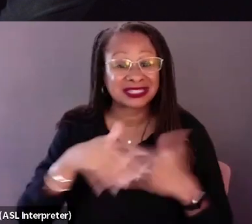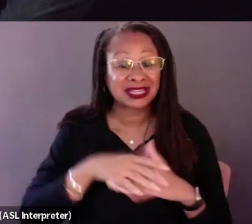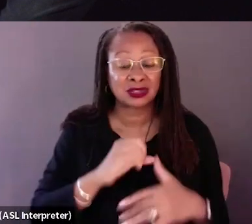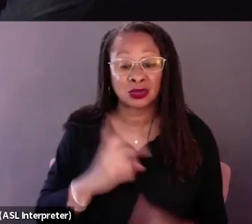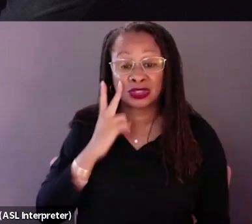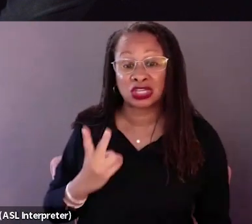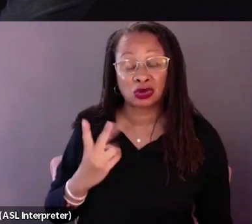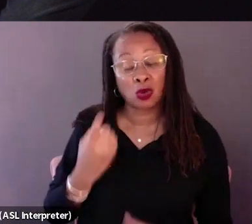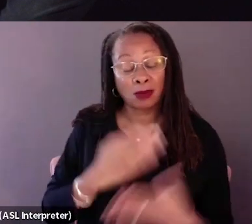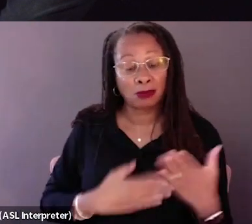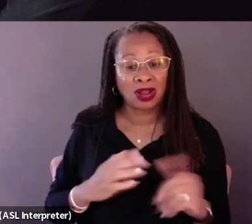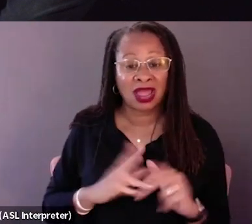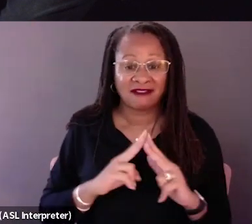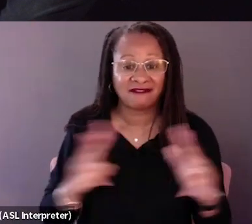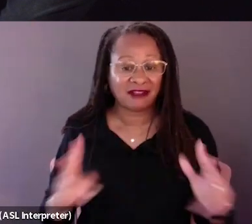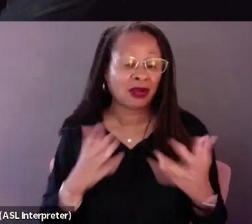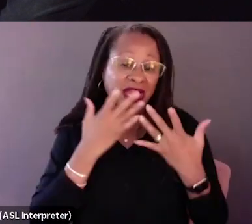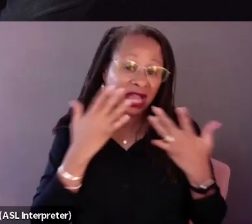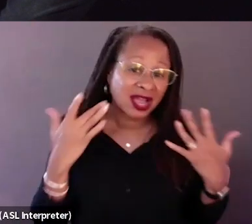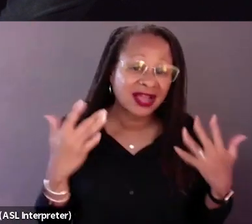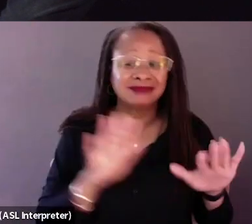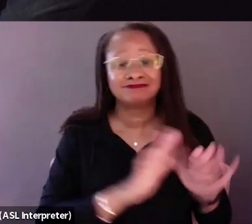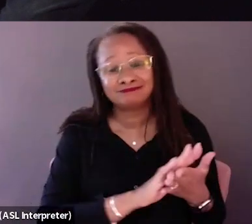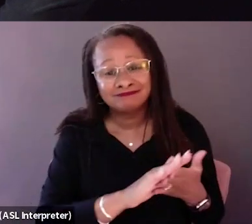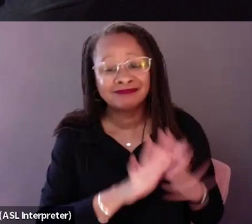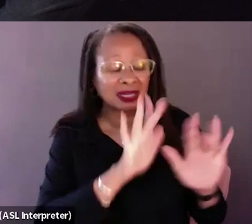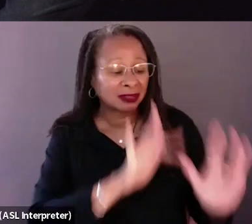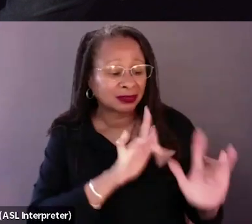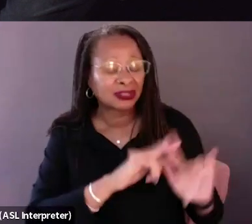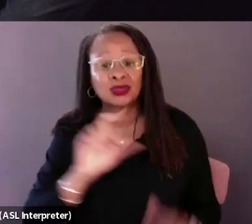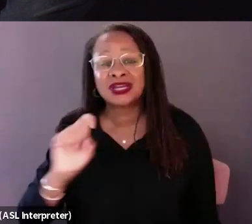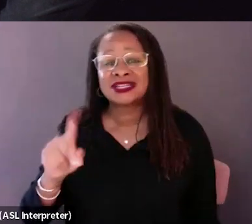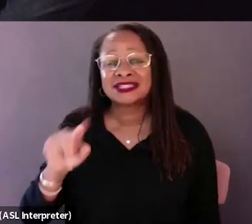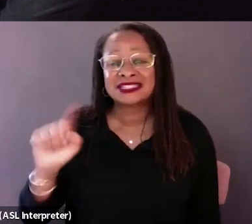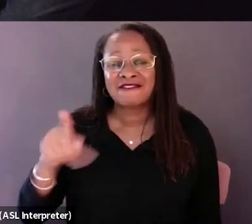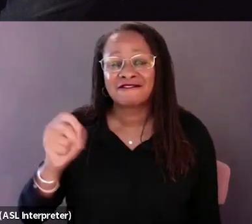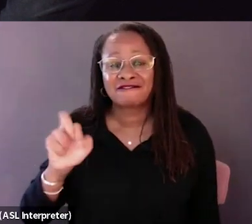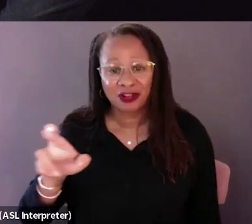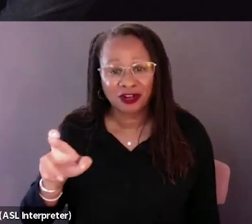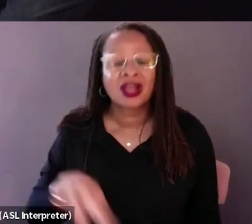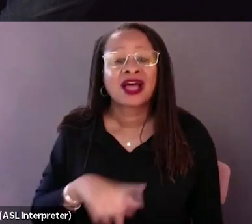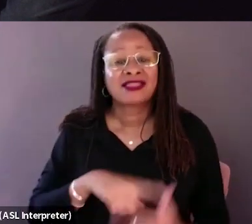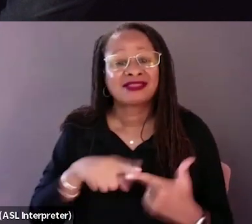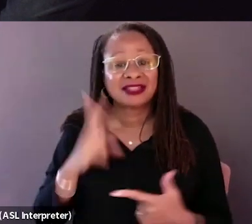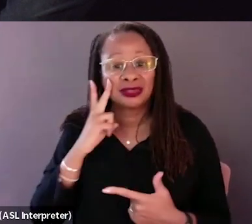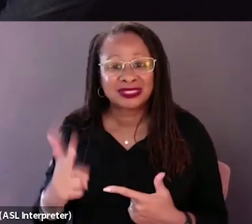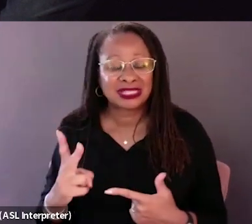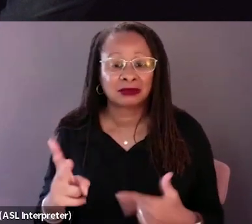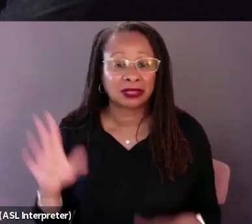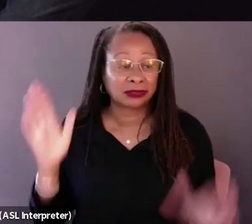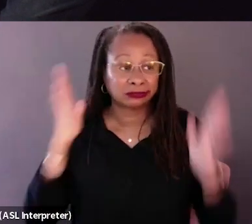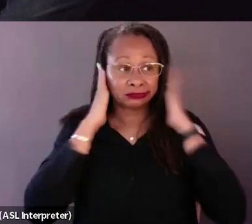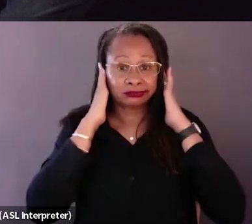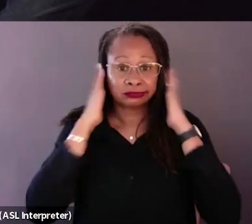the one hand being extraordinarily kind and empathetic to Zephyr, and then you see her being kind of just tone deaf, you know,